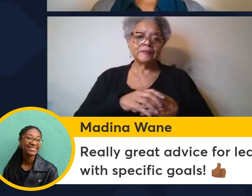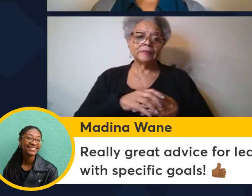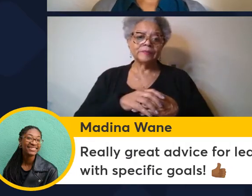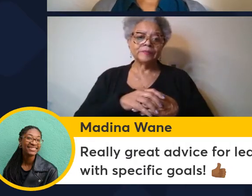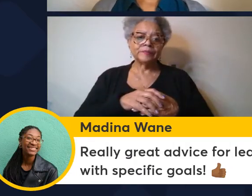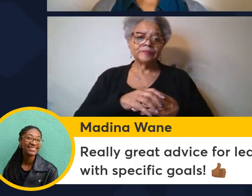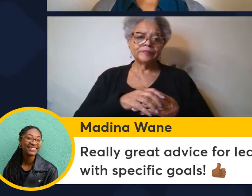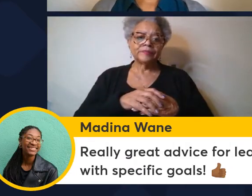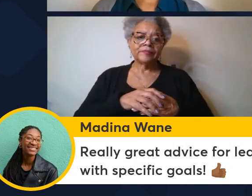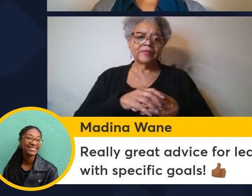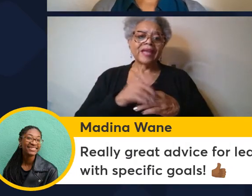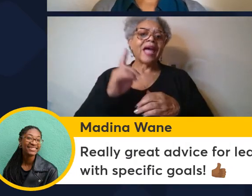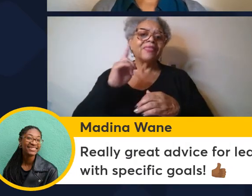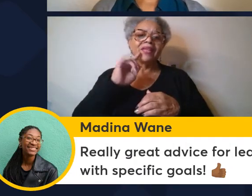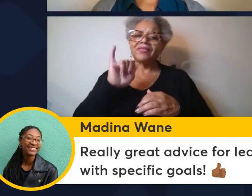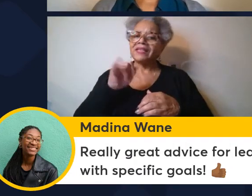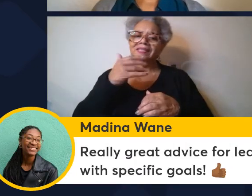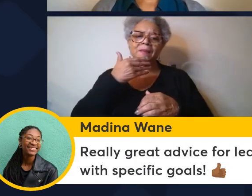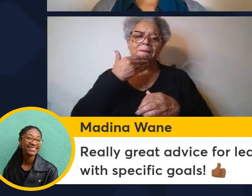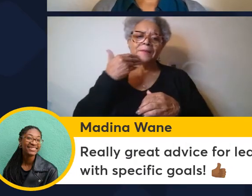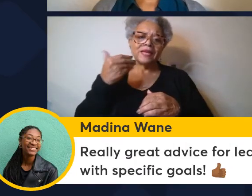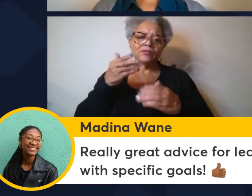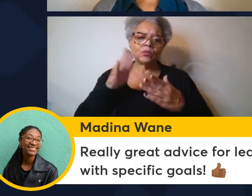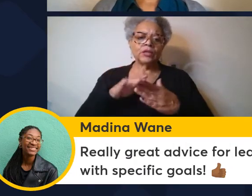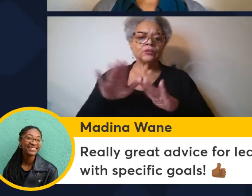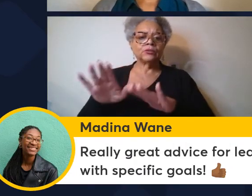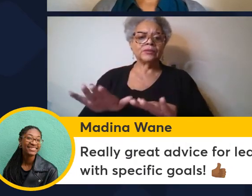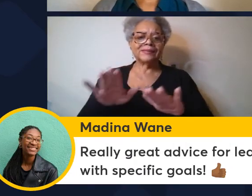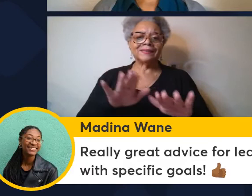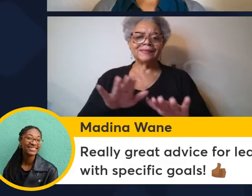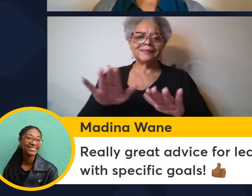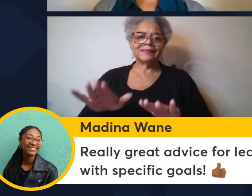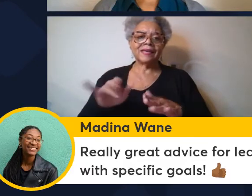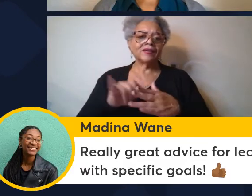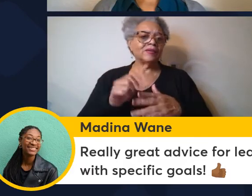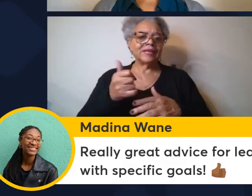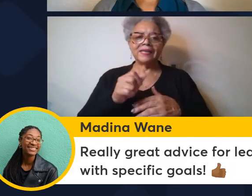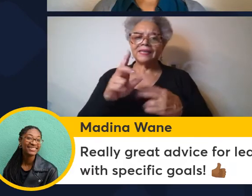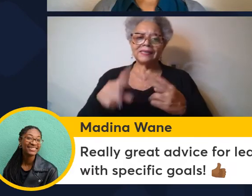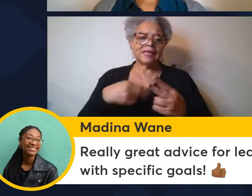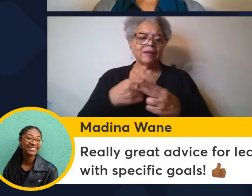that is the best way to get settled into any sort of computational